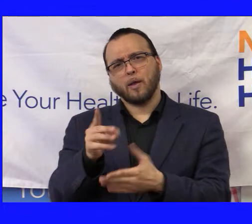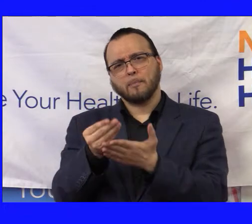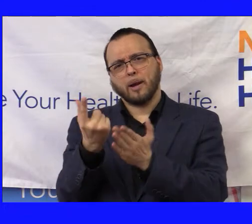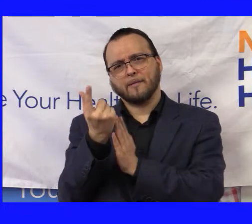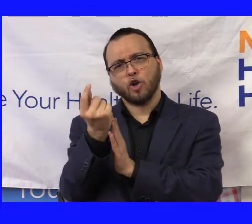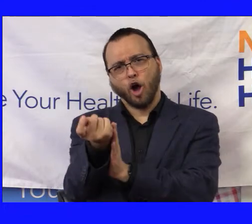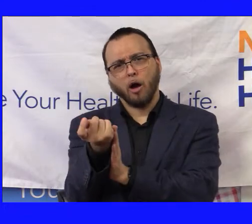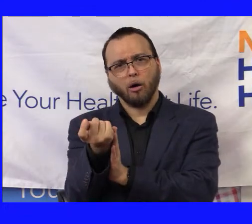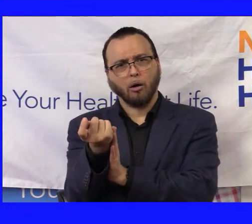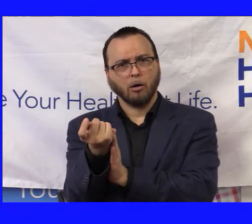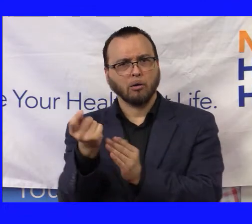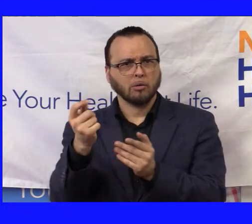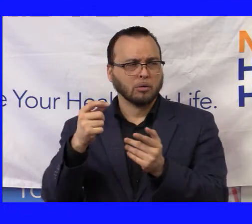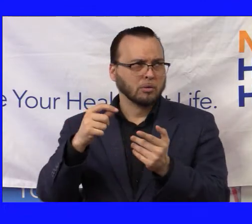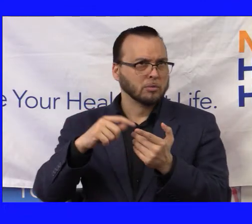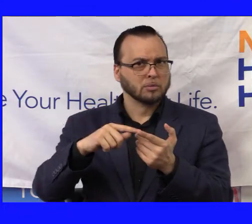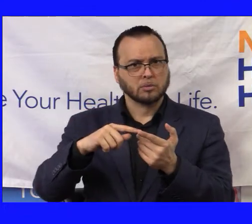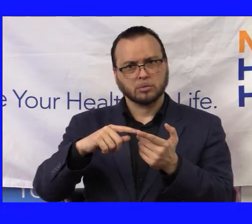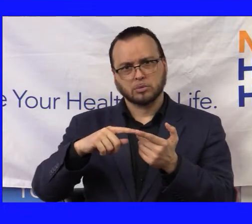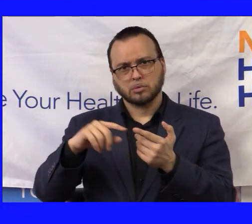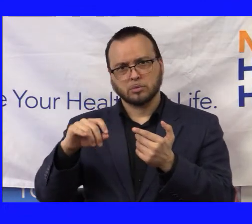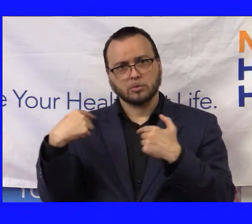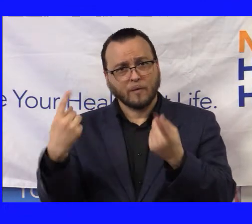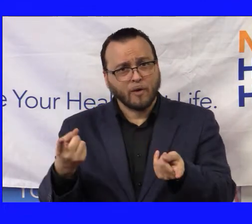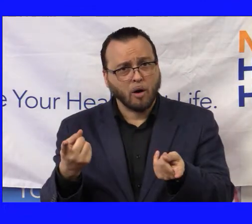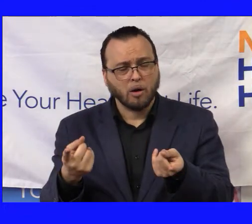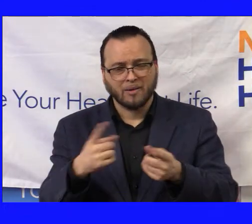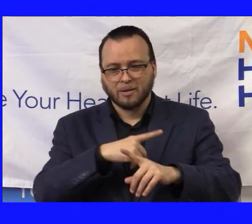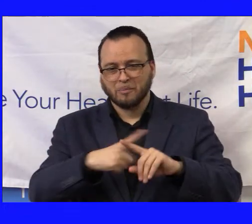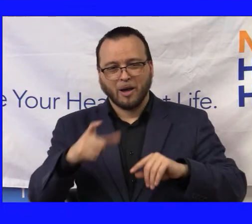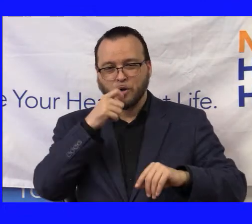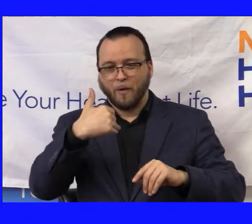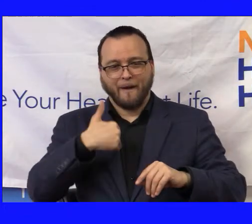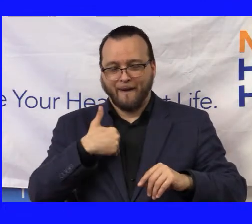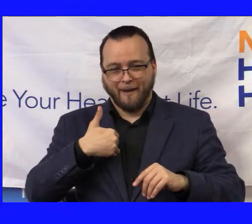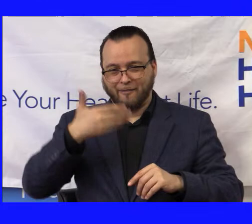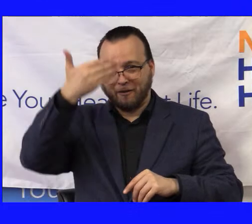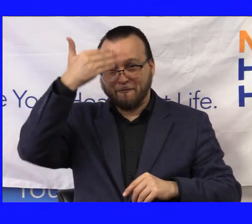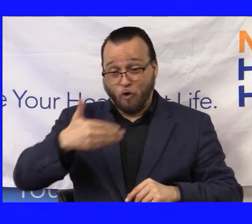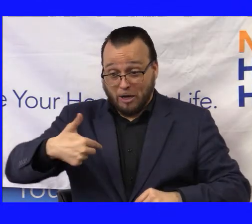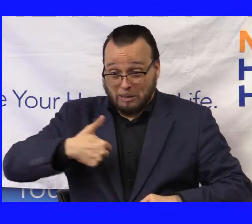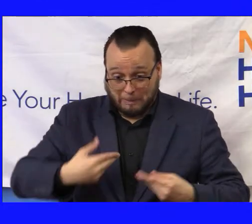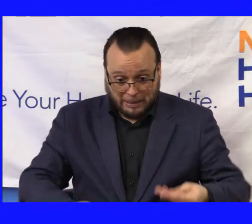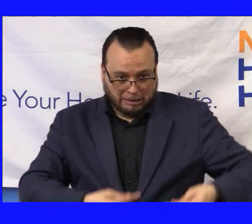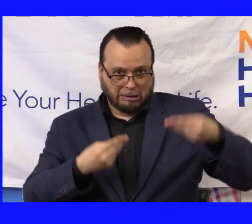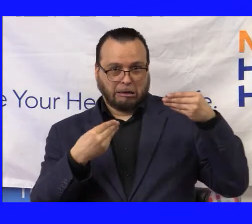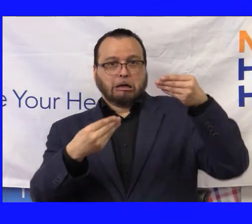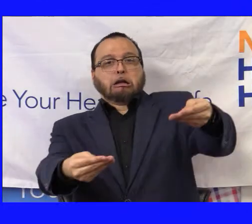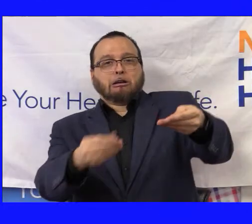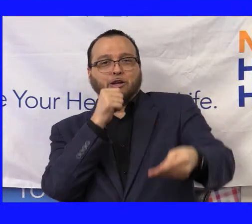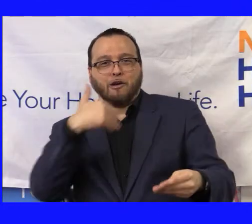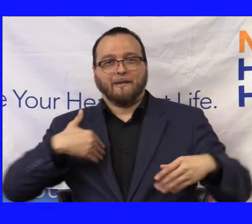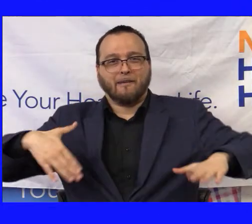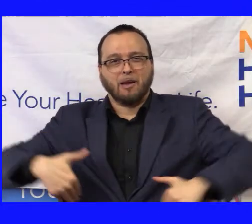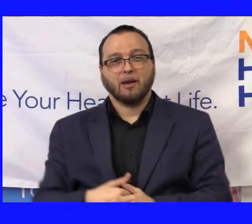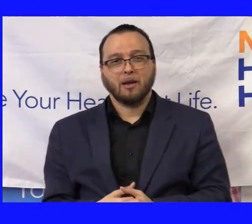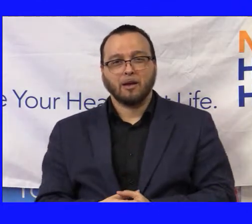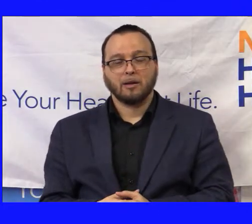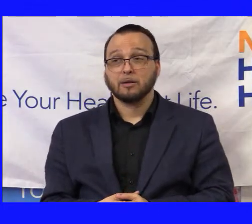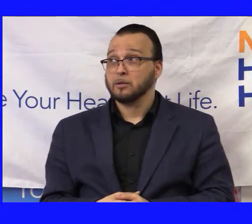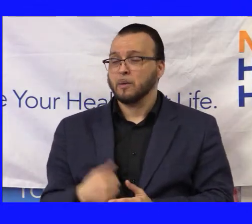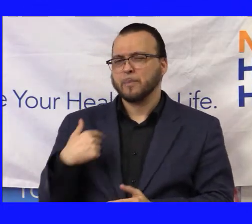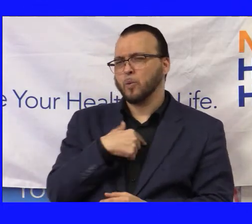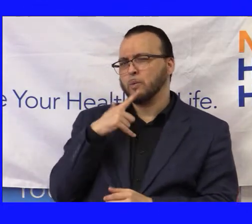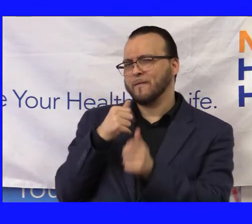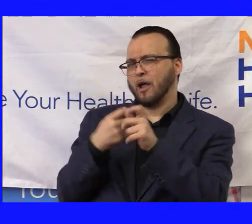gone to so far, but I don't have that in front of me at this time. We can follow up with that, though. It's a great question.